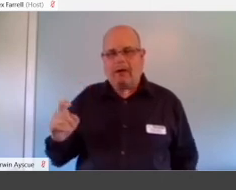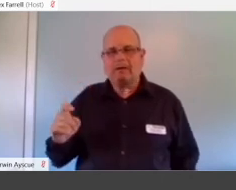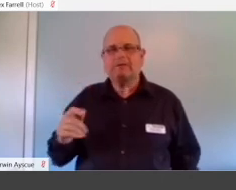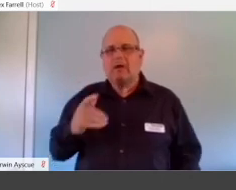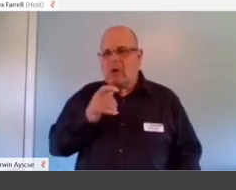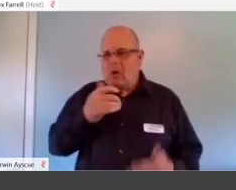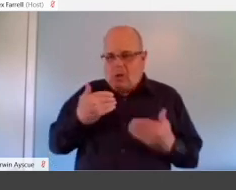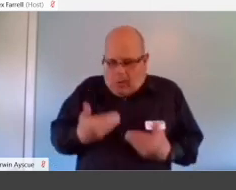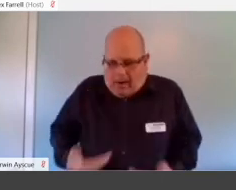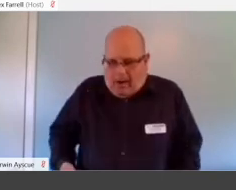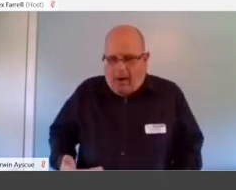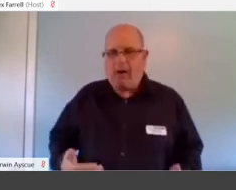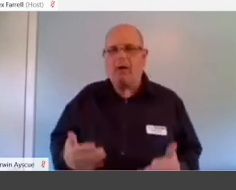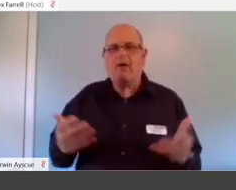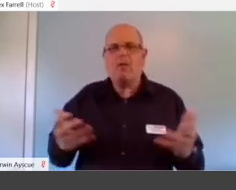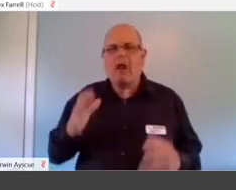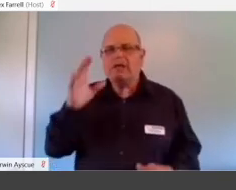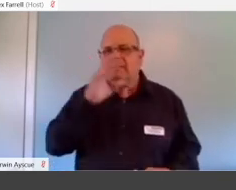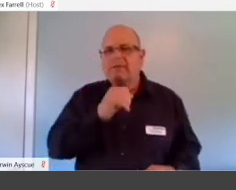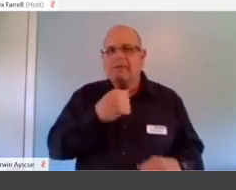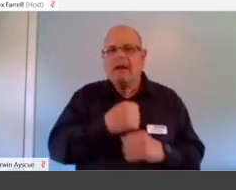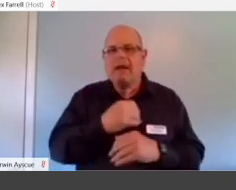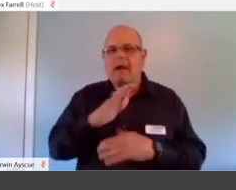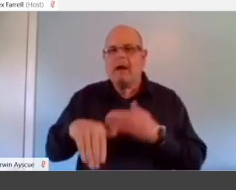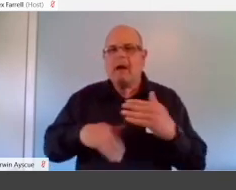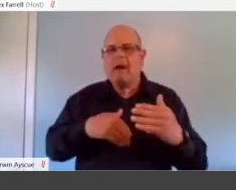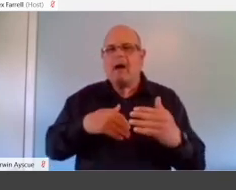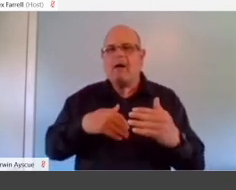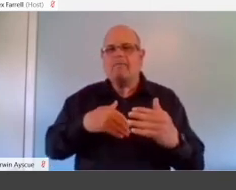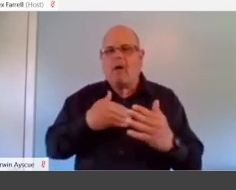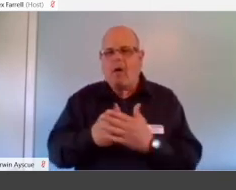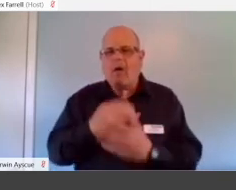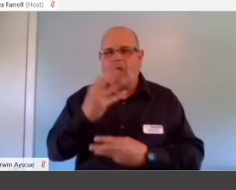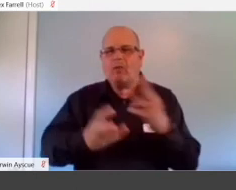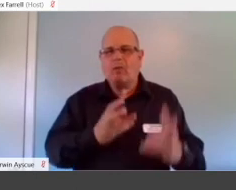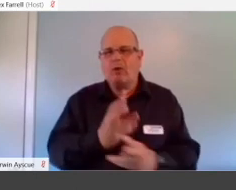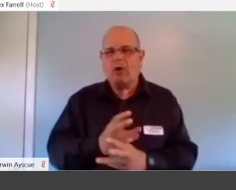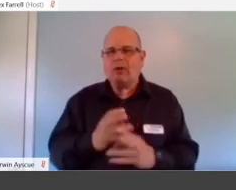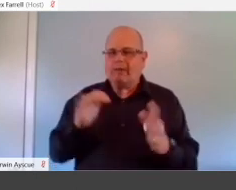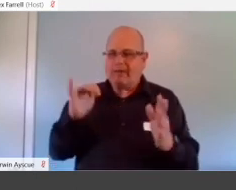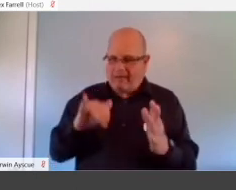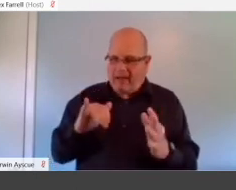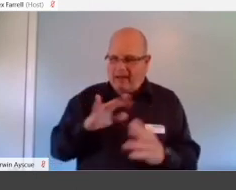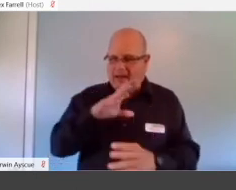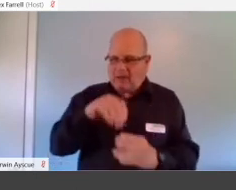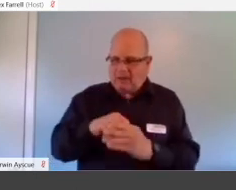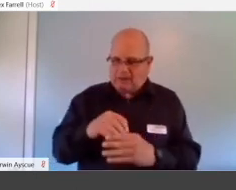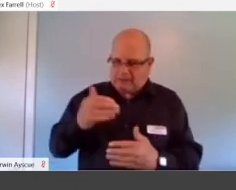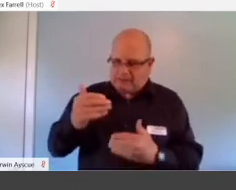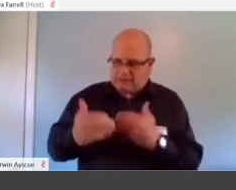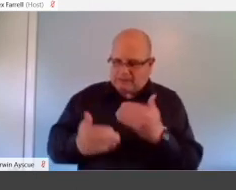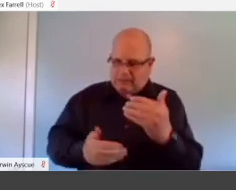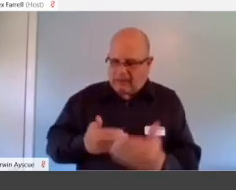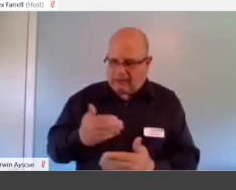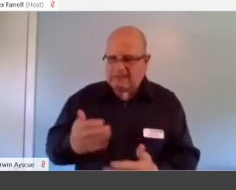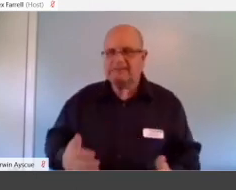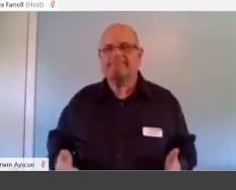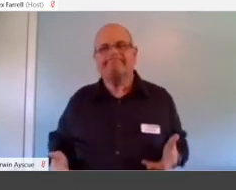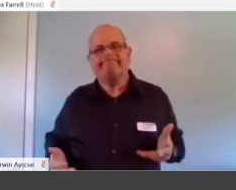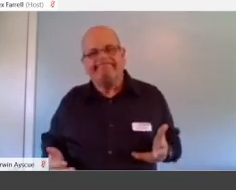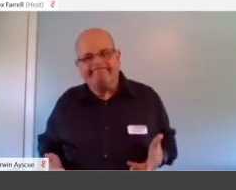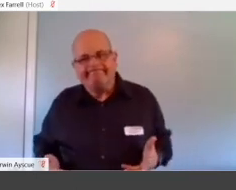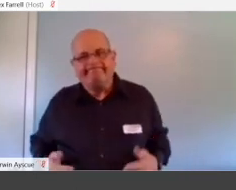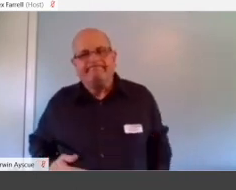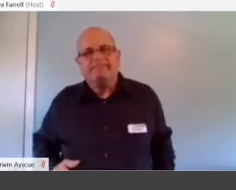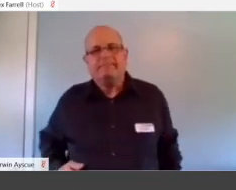what assumptions we're making about the world because of who we are, and make that part of that process too. And that was just a like